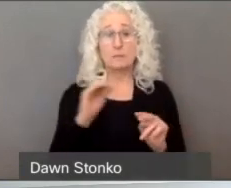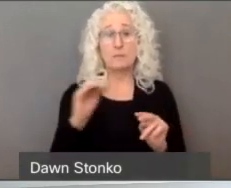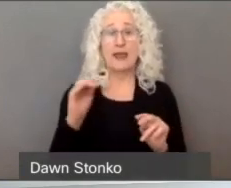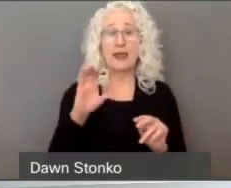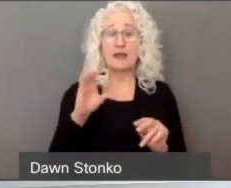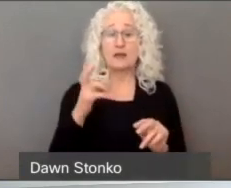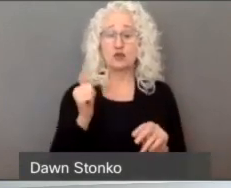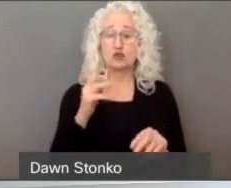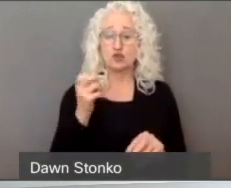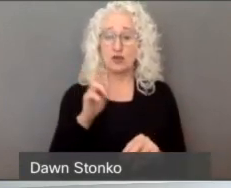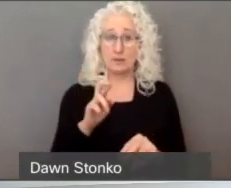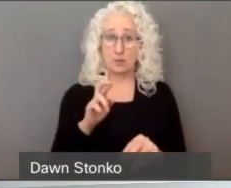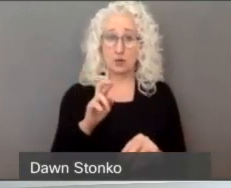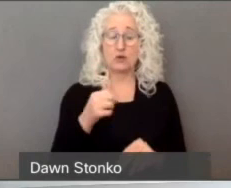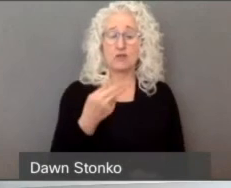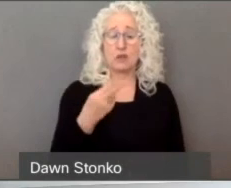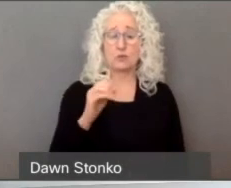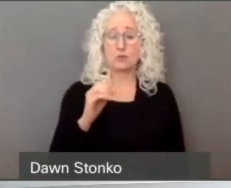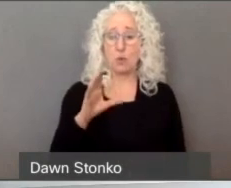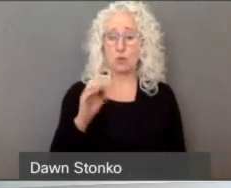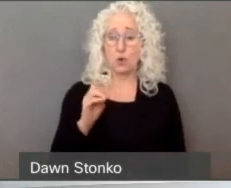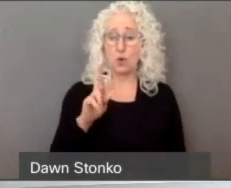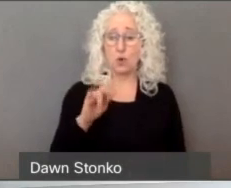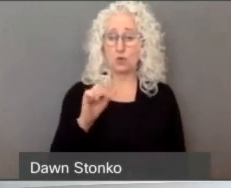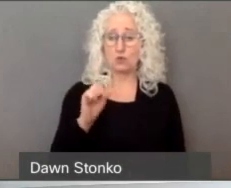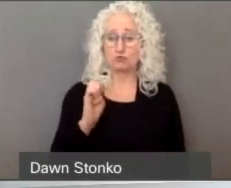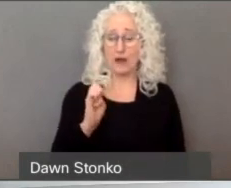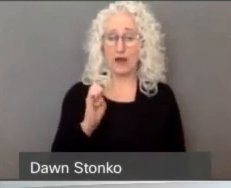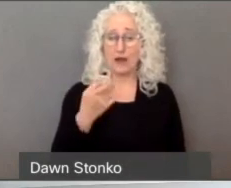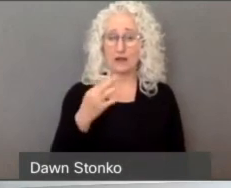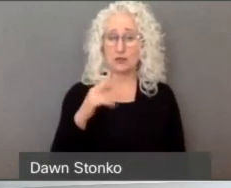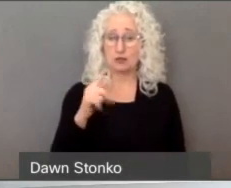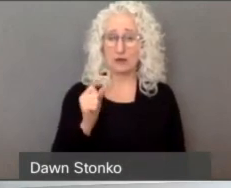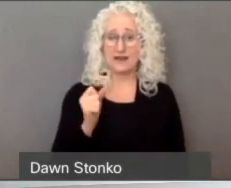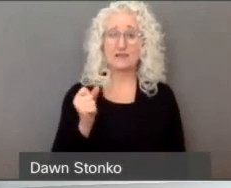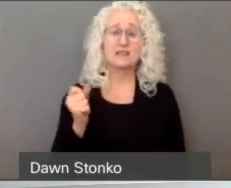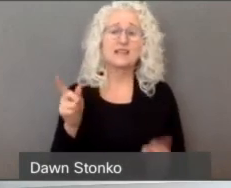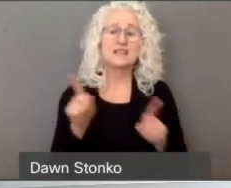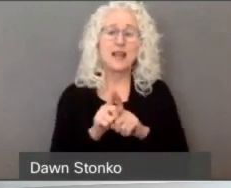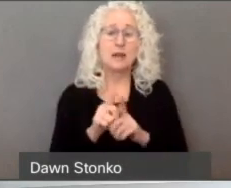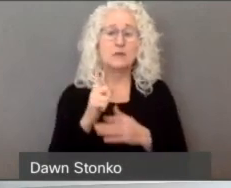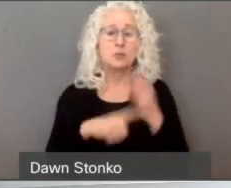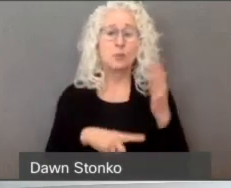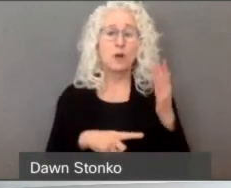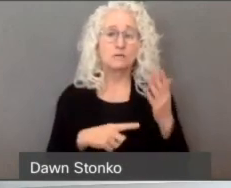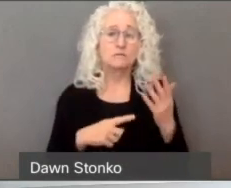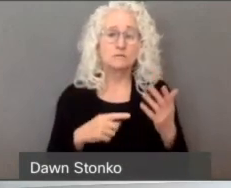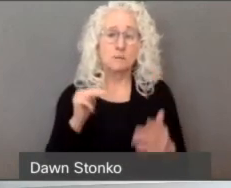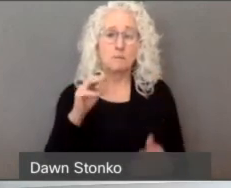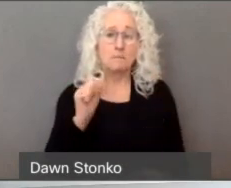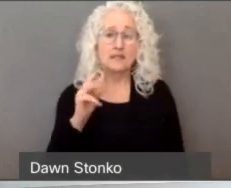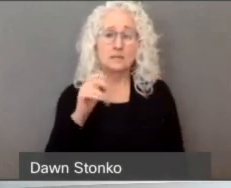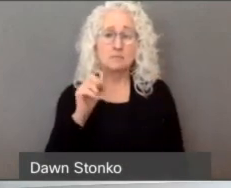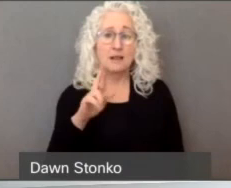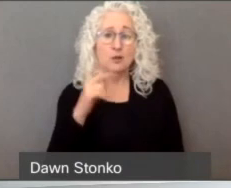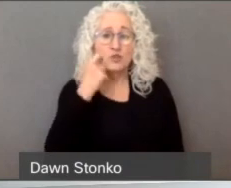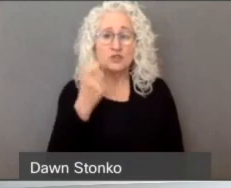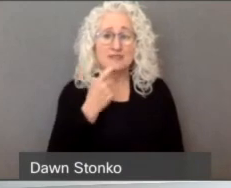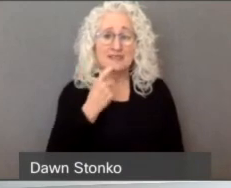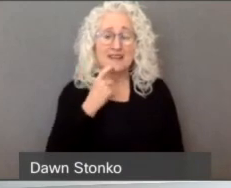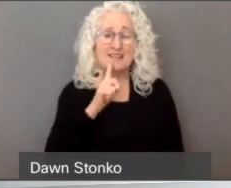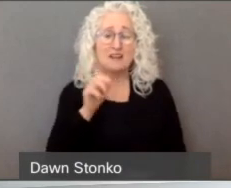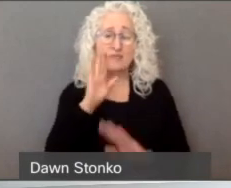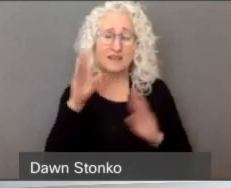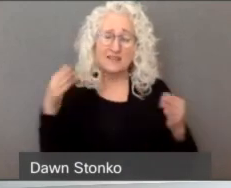Those HoCoRise grants, similar to what Ms. Miller was just saying, they really targeted the smallest